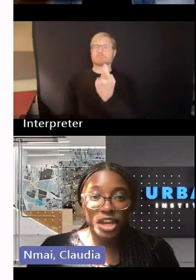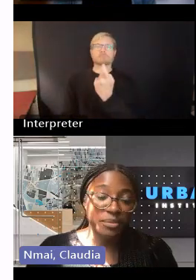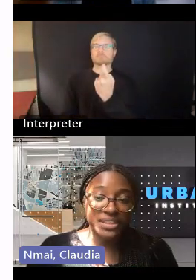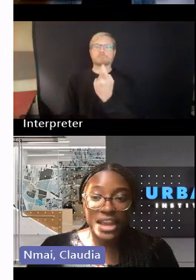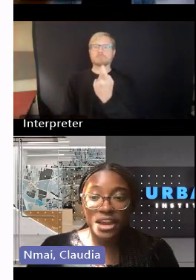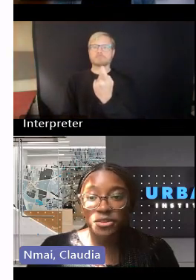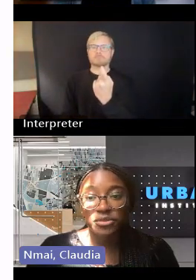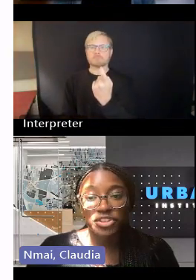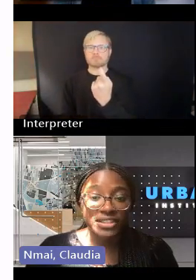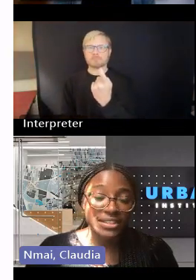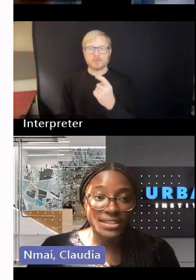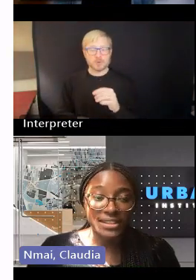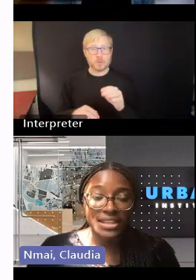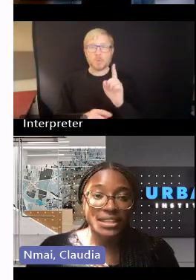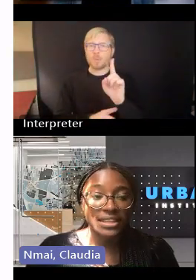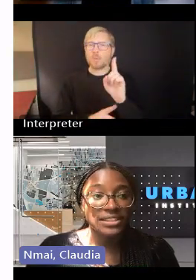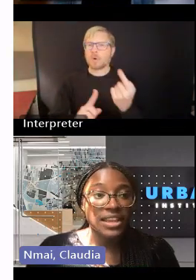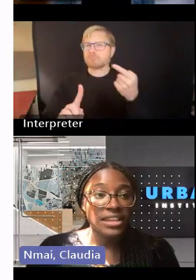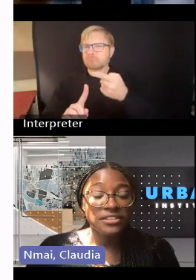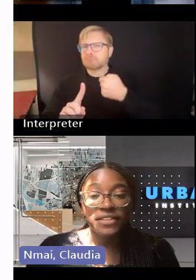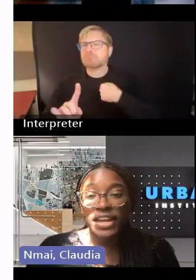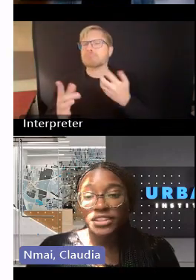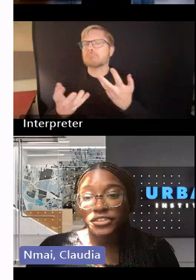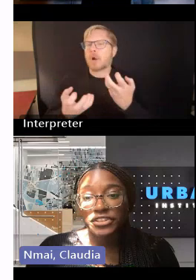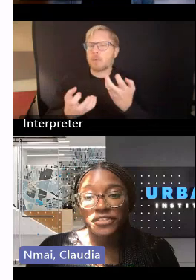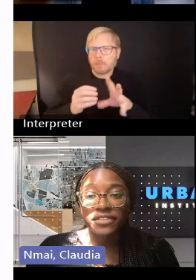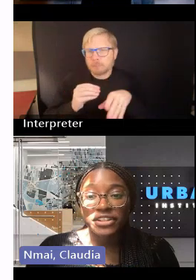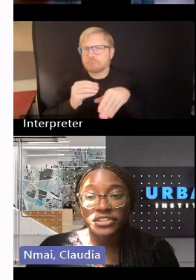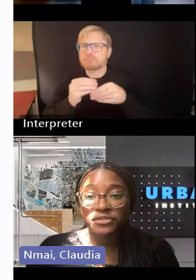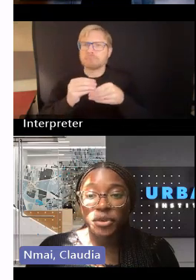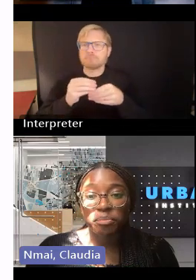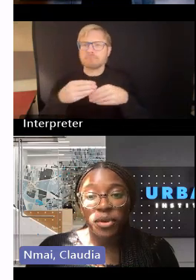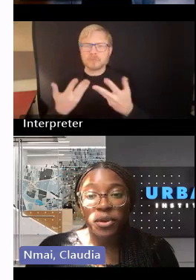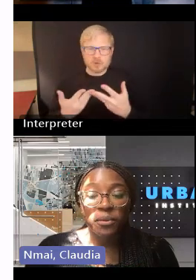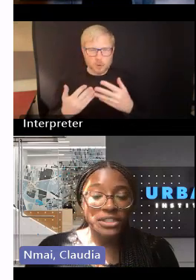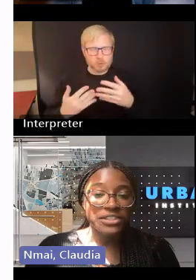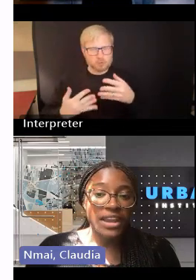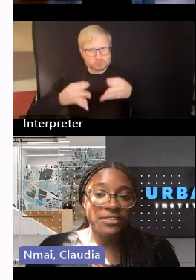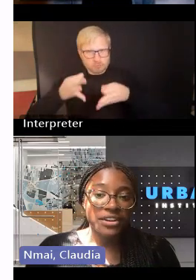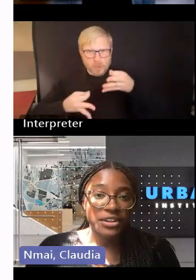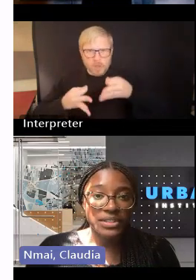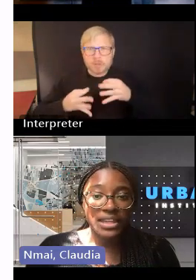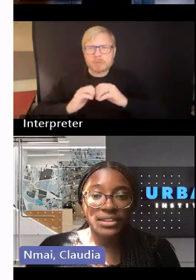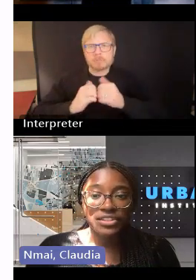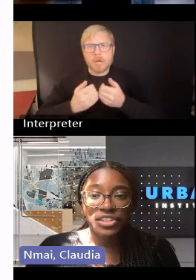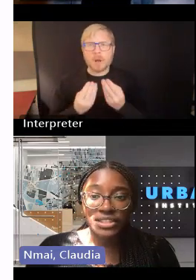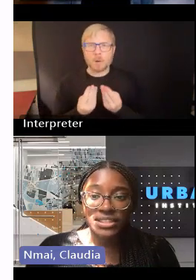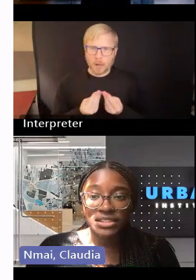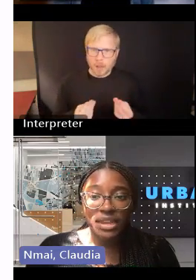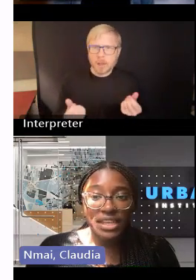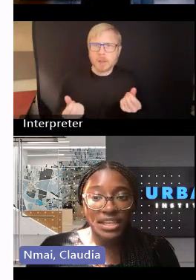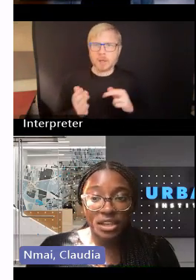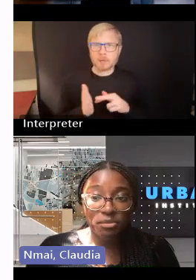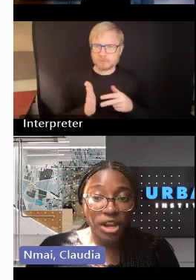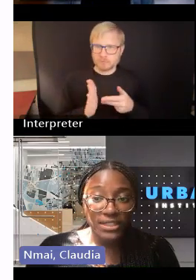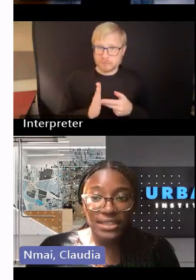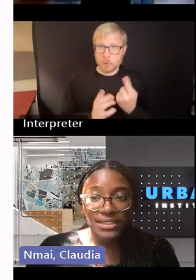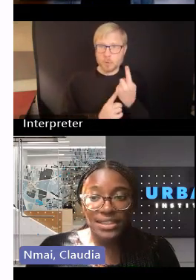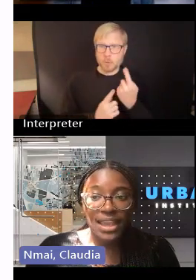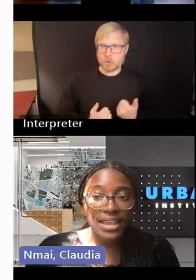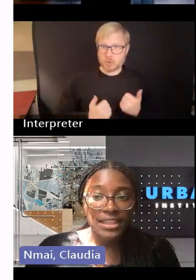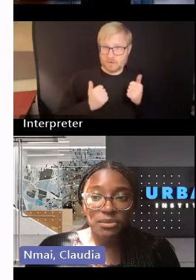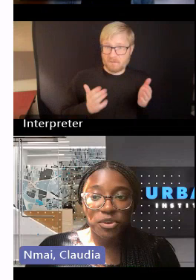that kind of encompasses how justice and healing is defined for survivors is from one survivor who said, "Justice is my